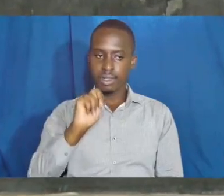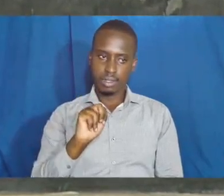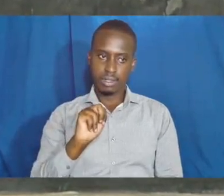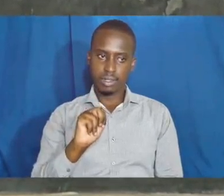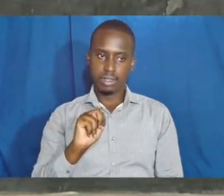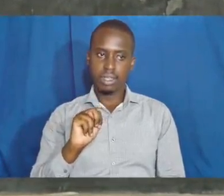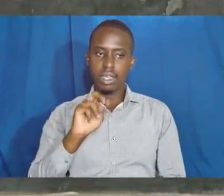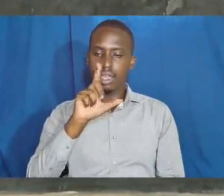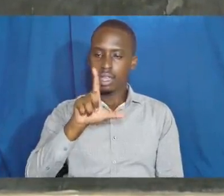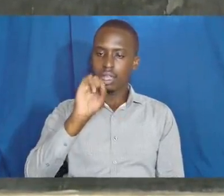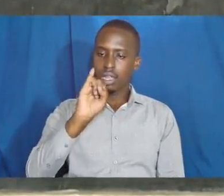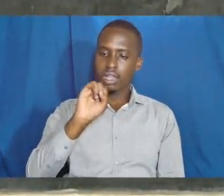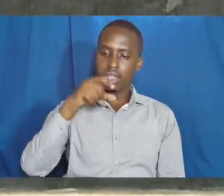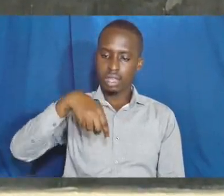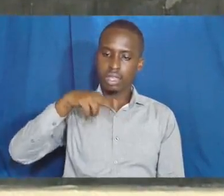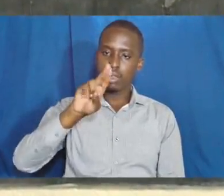liquid,